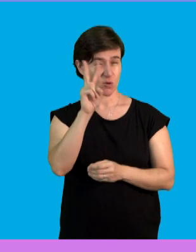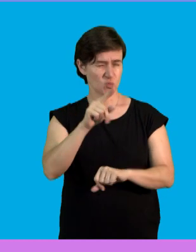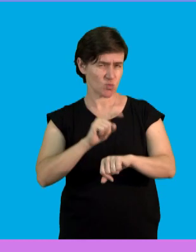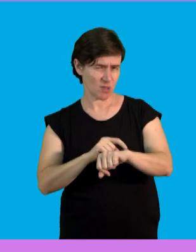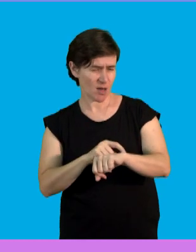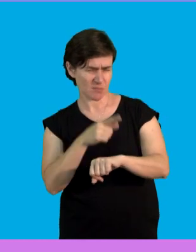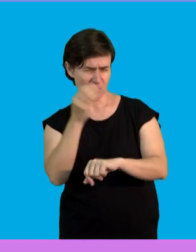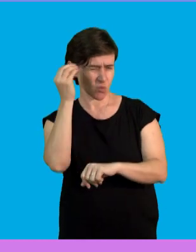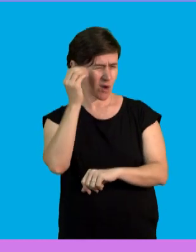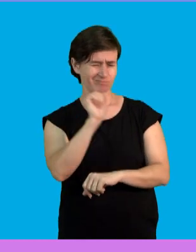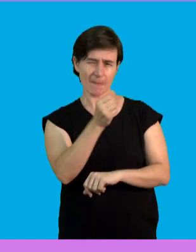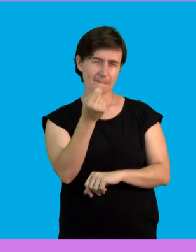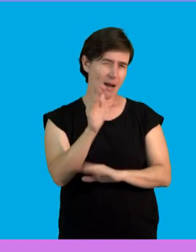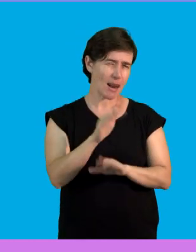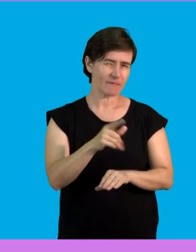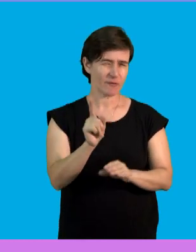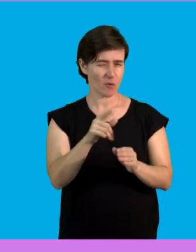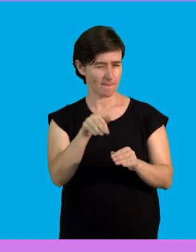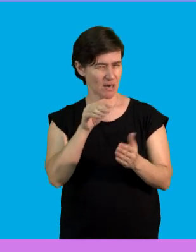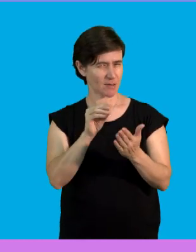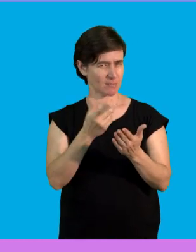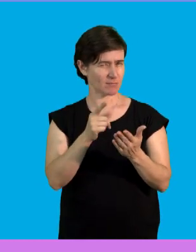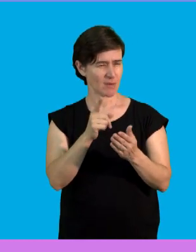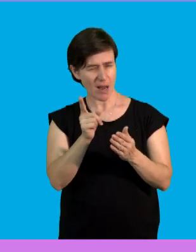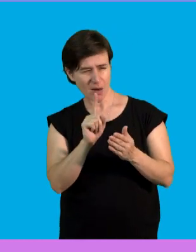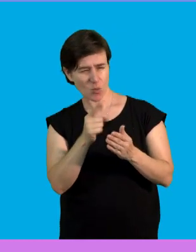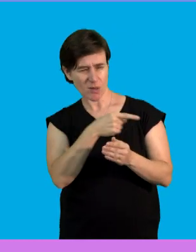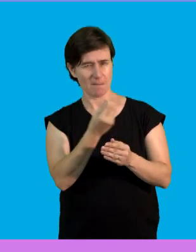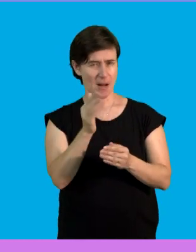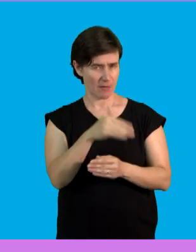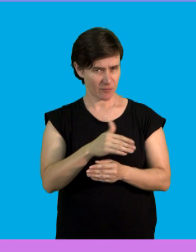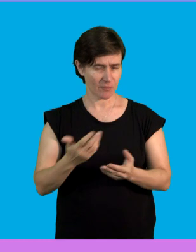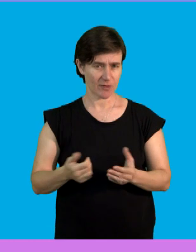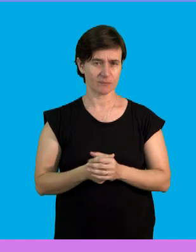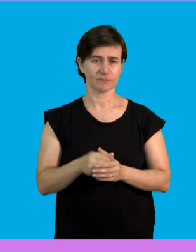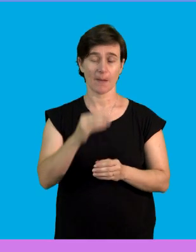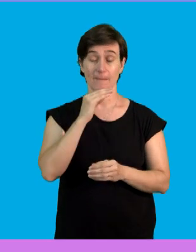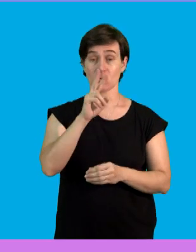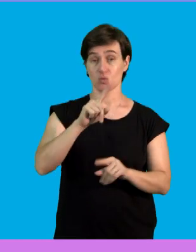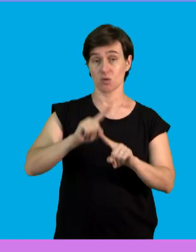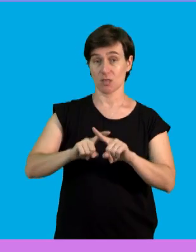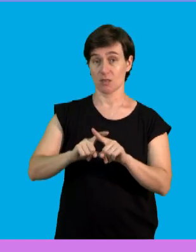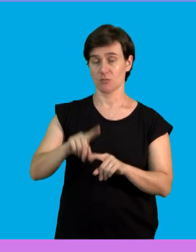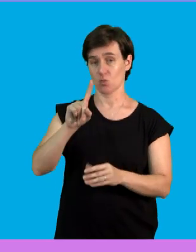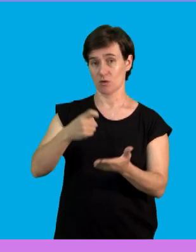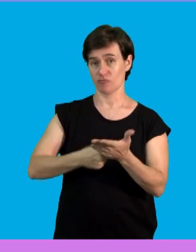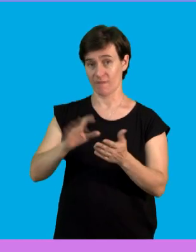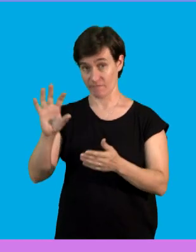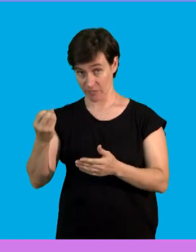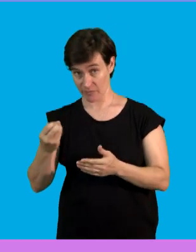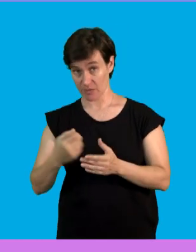the balance over the statement, but it's going to be 2 times 1.50 Rand, which